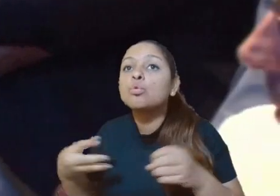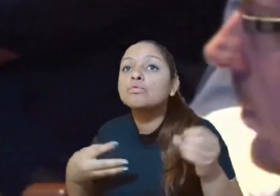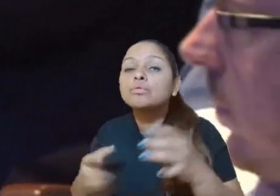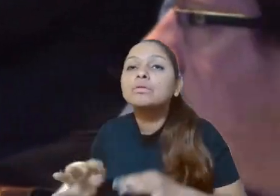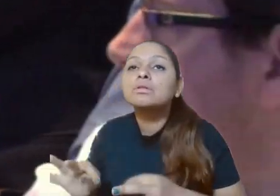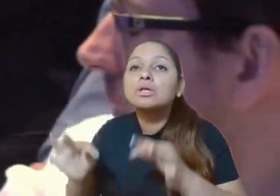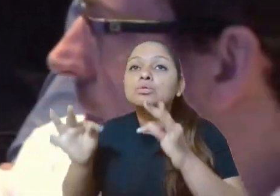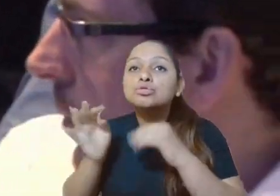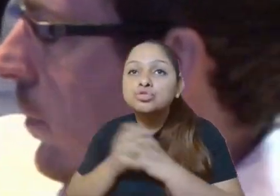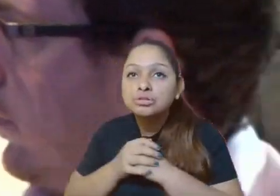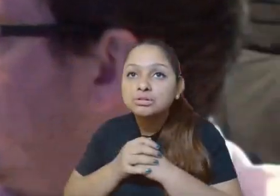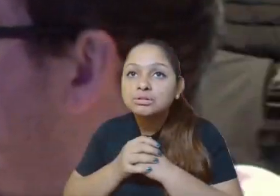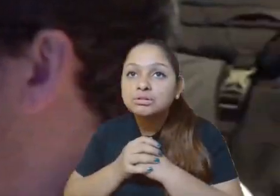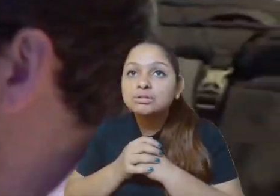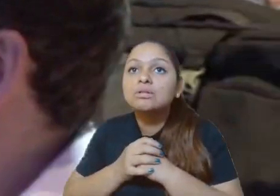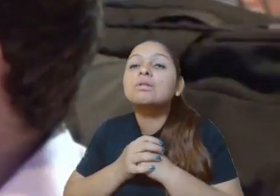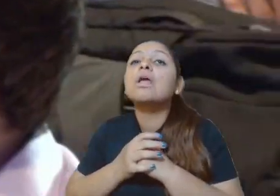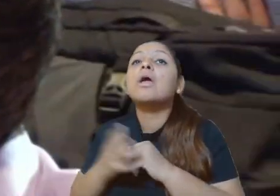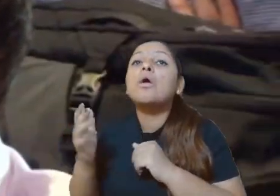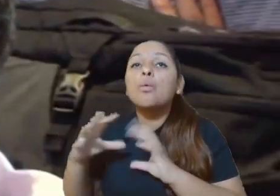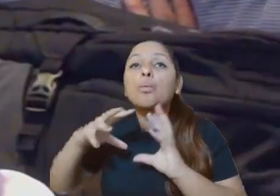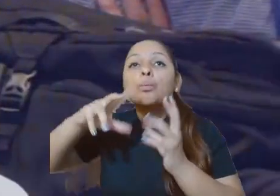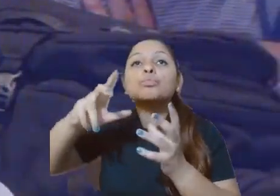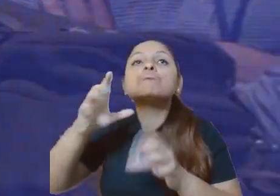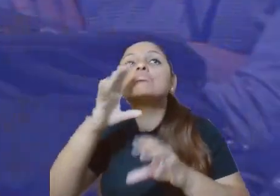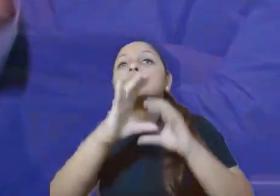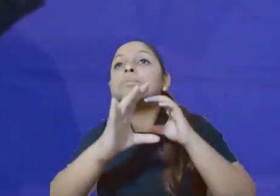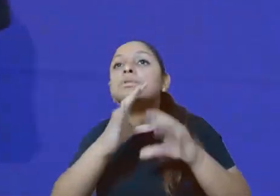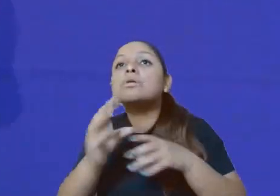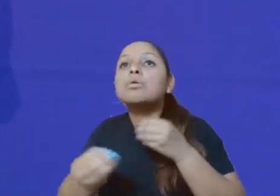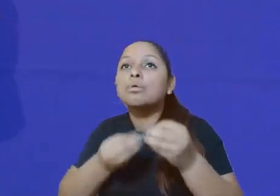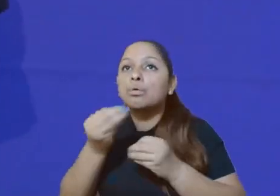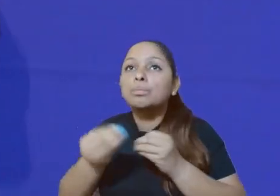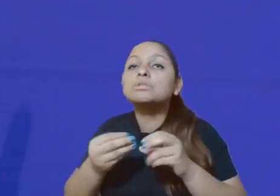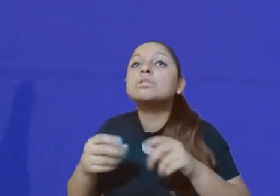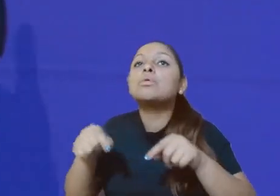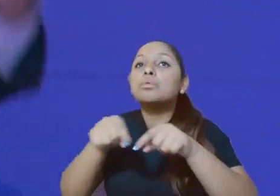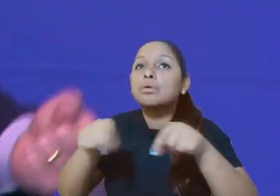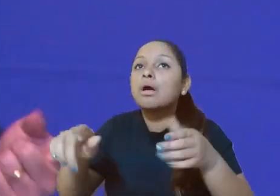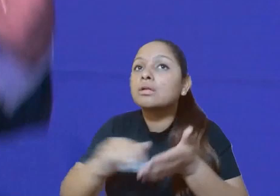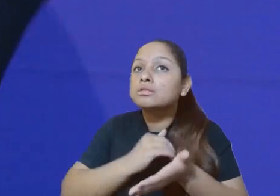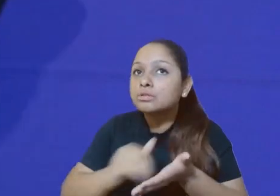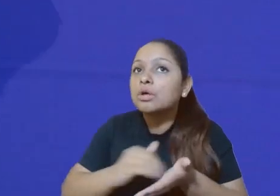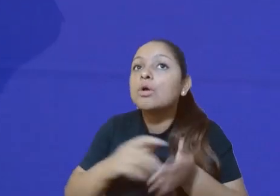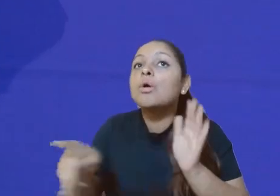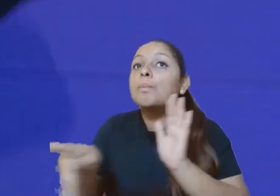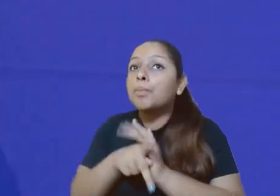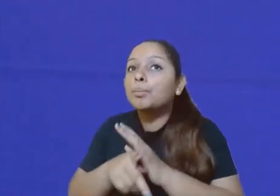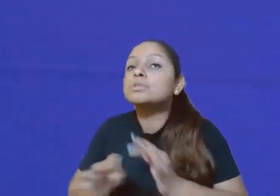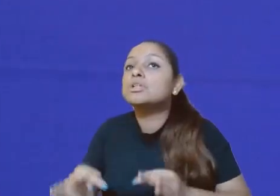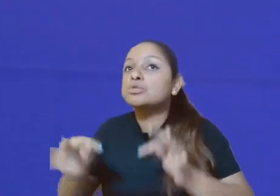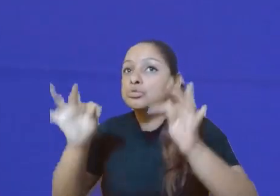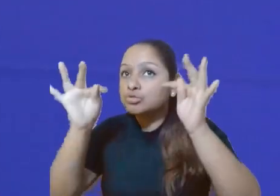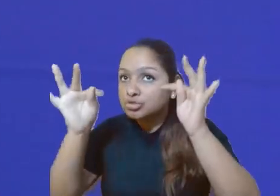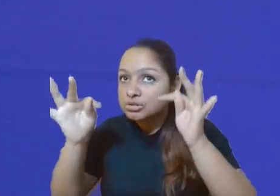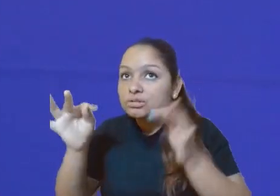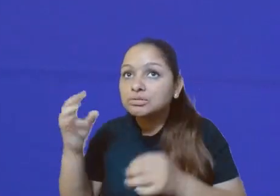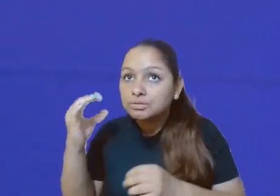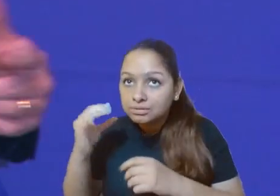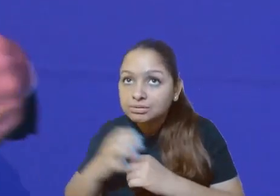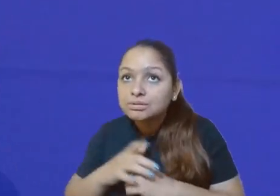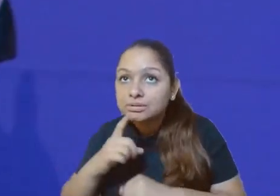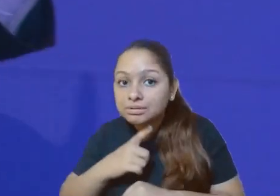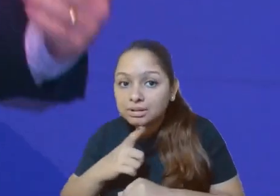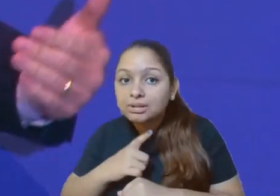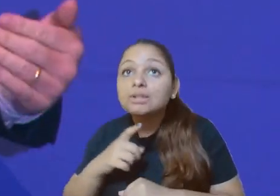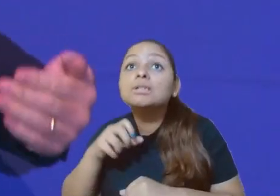How are we talking to the world? Do we have an office to transfer technology? If I do my doctorship and then I become a